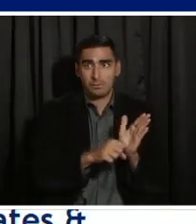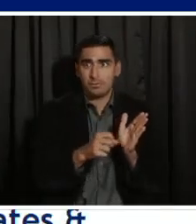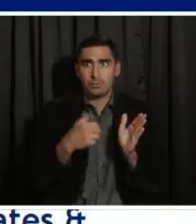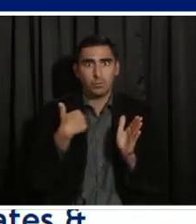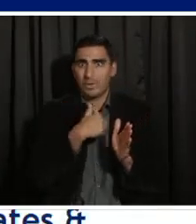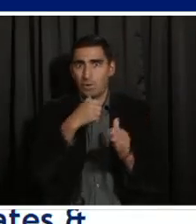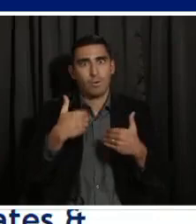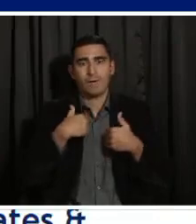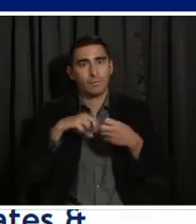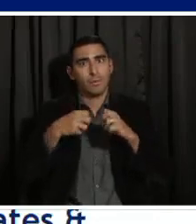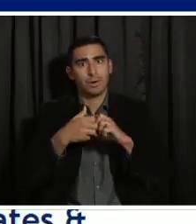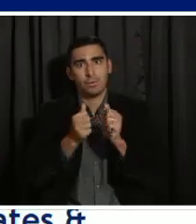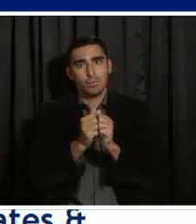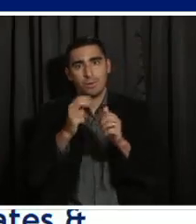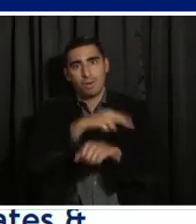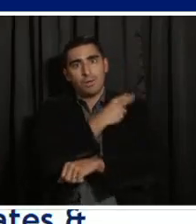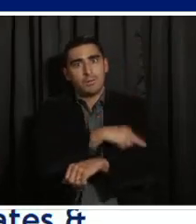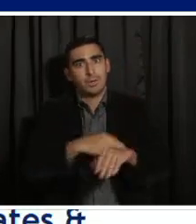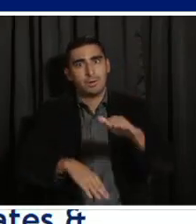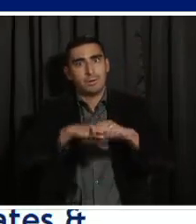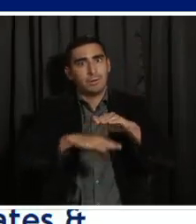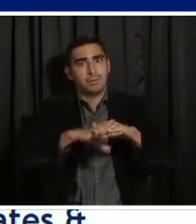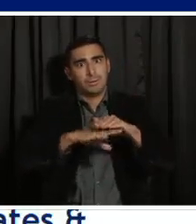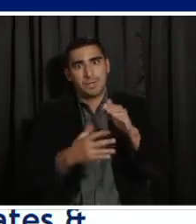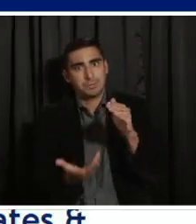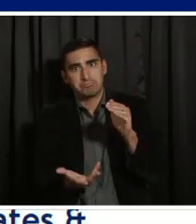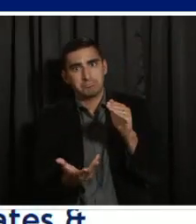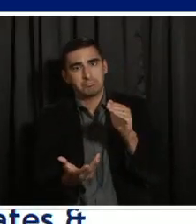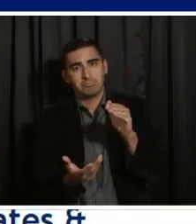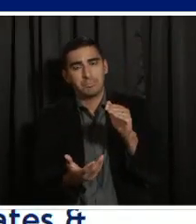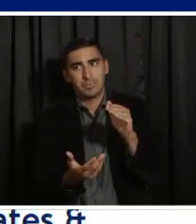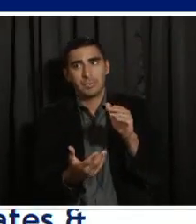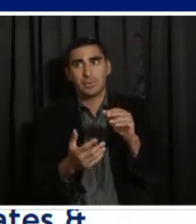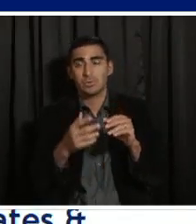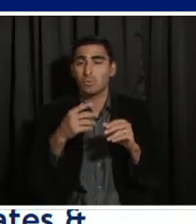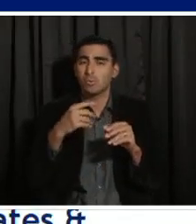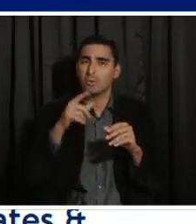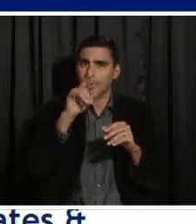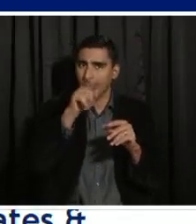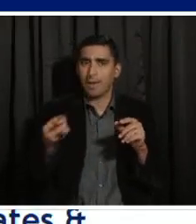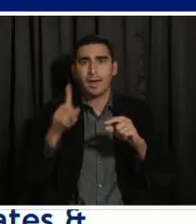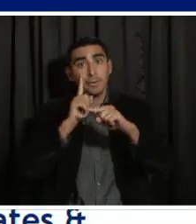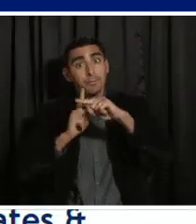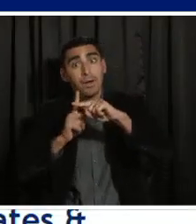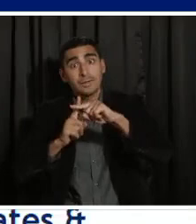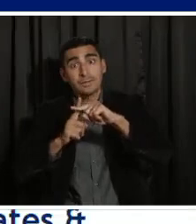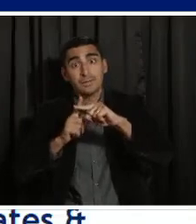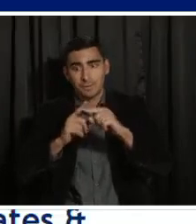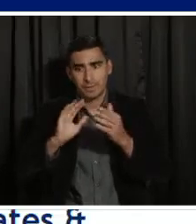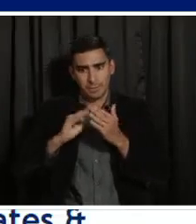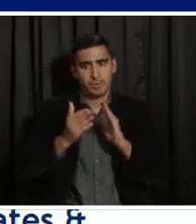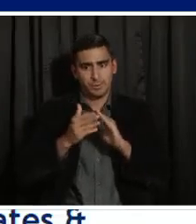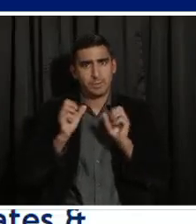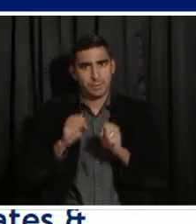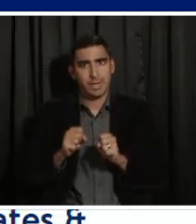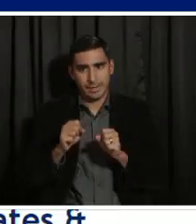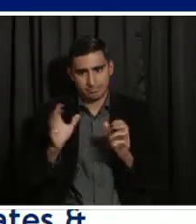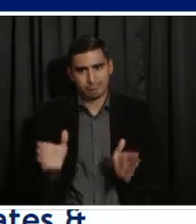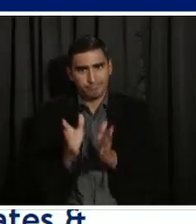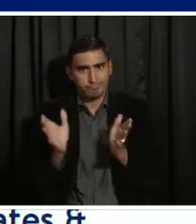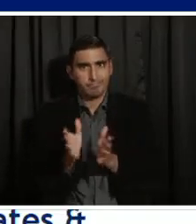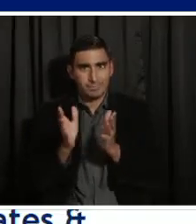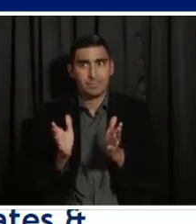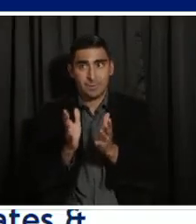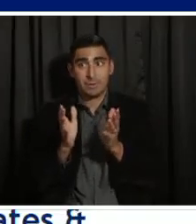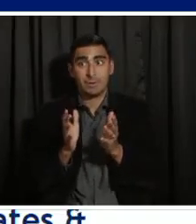capacity issue. We wouldn't have 1,000, 1,100 people in our hospitals. So let's be hopeful. Communities can aspire to that. When you can reach those levels, you